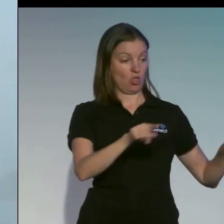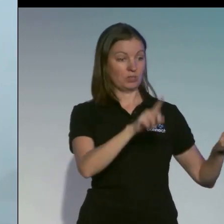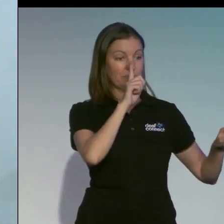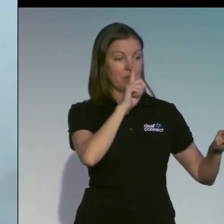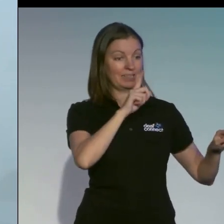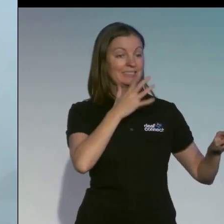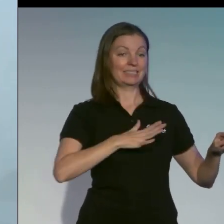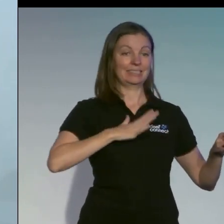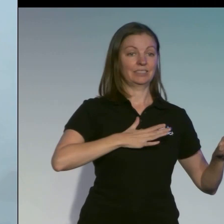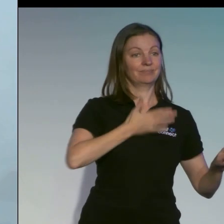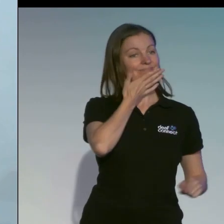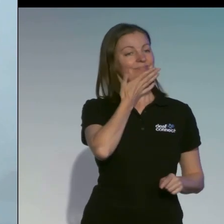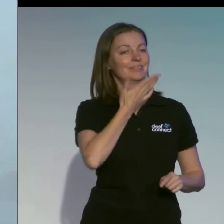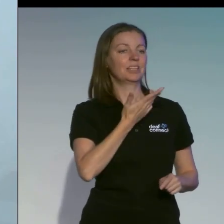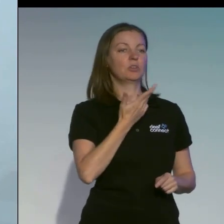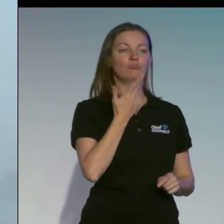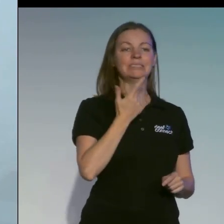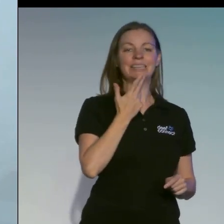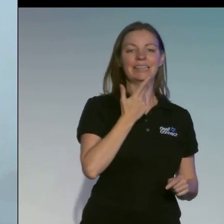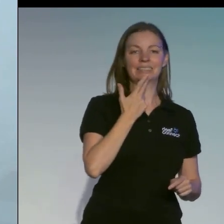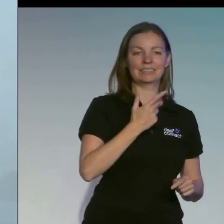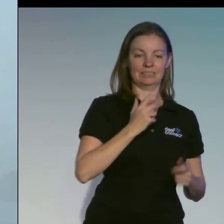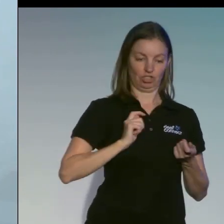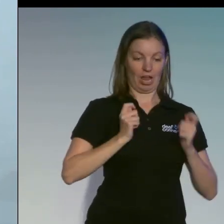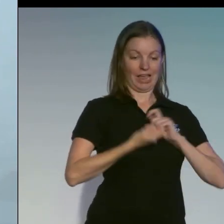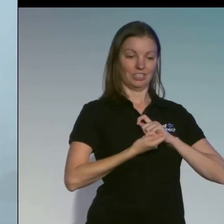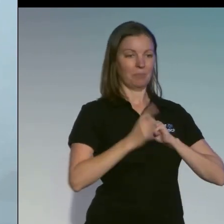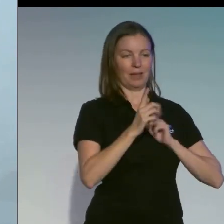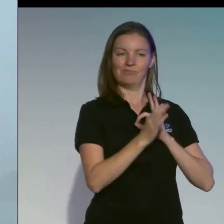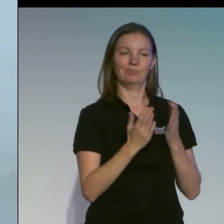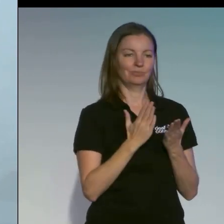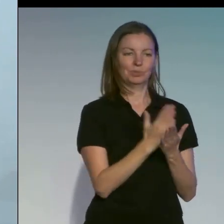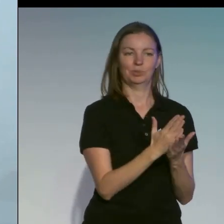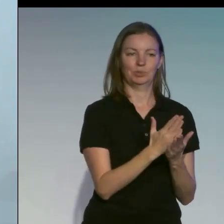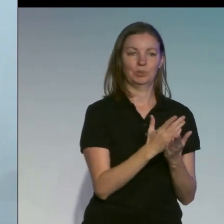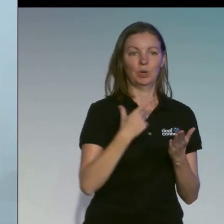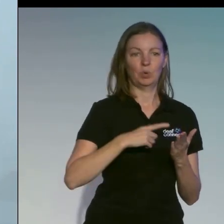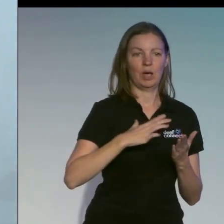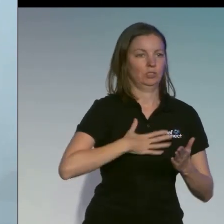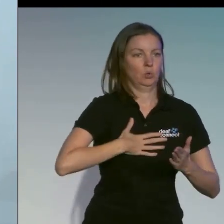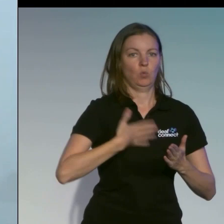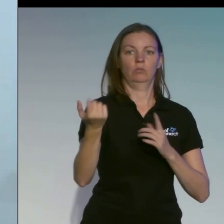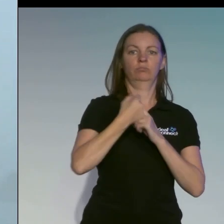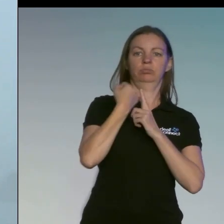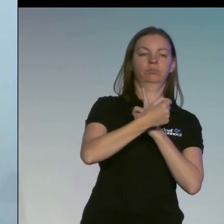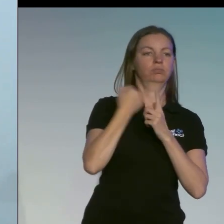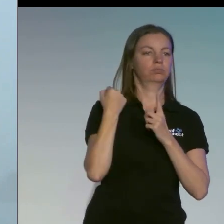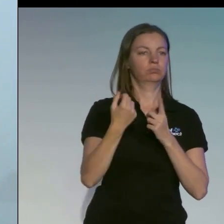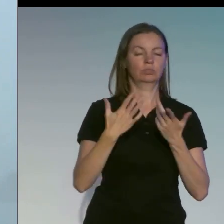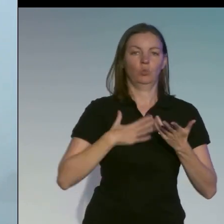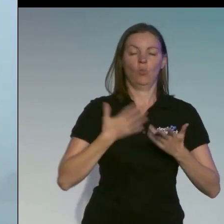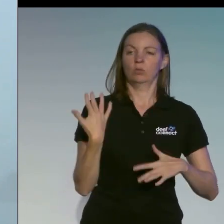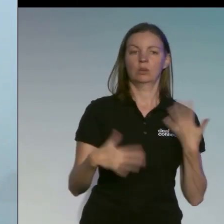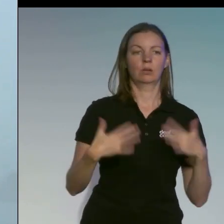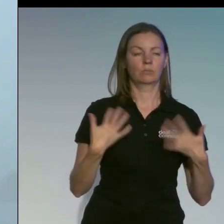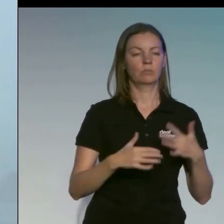pretend to have changed so that they could escape these violent and harmful treatments being meted upon them. So now, as